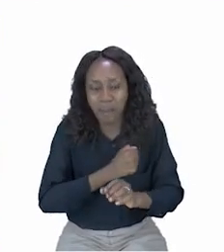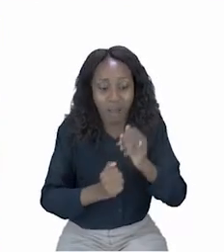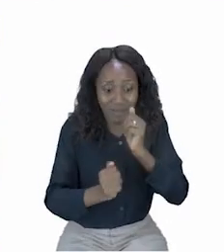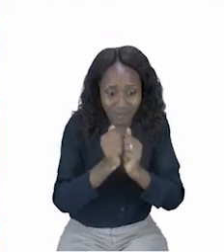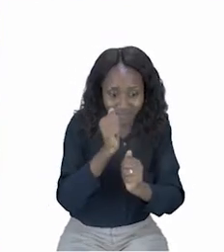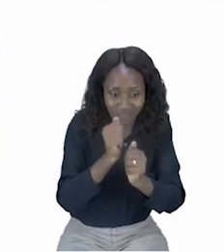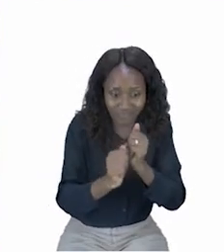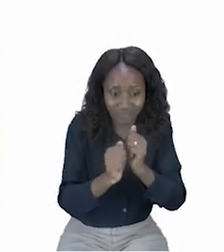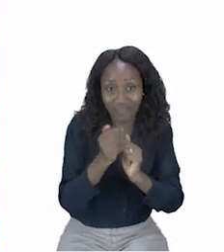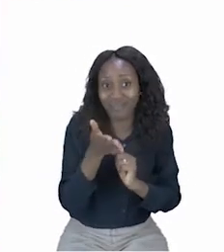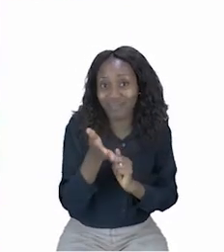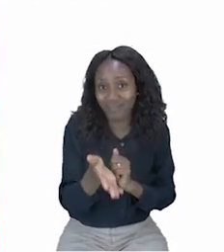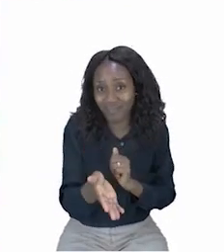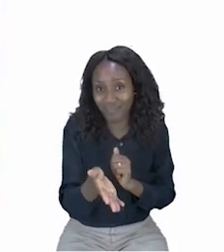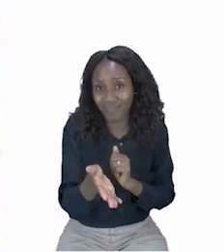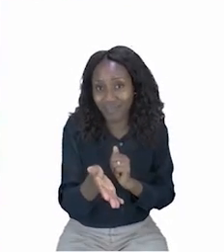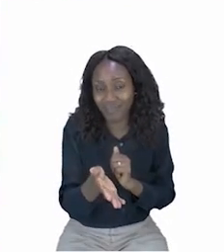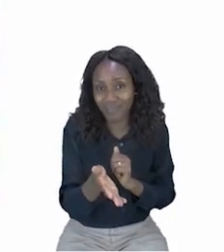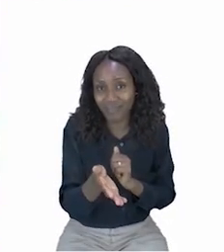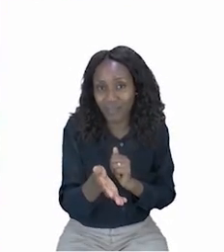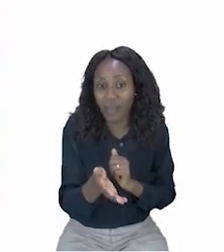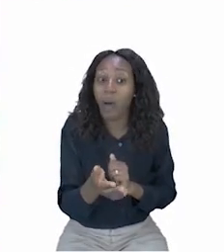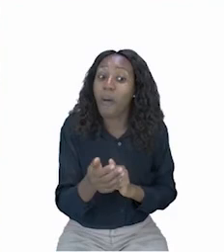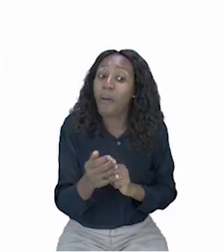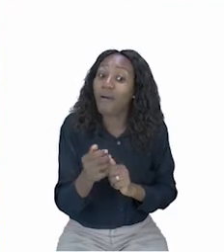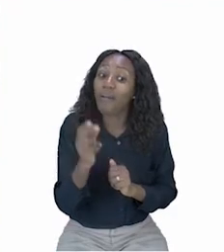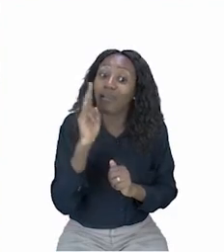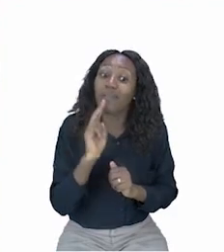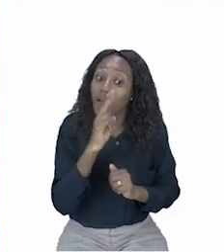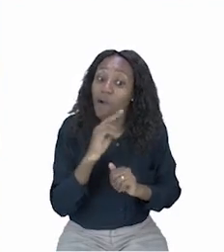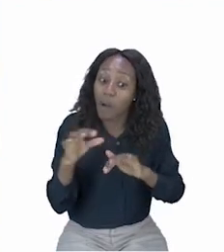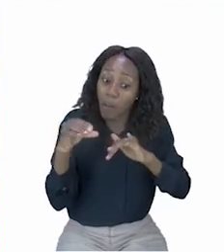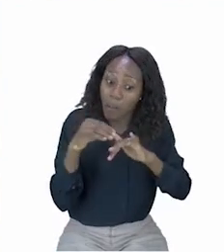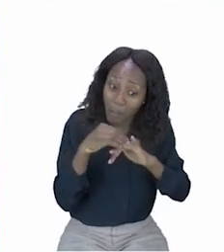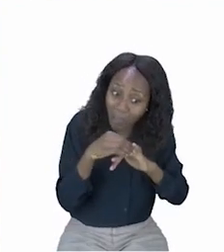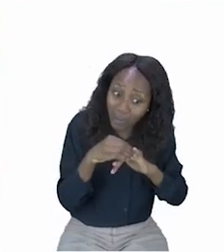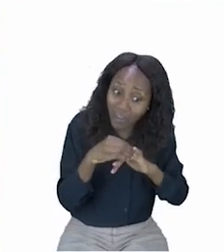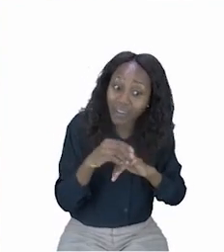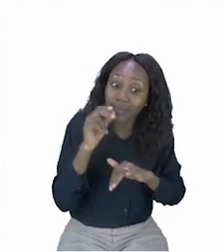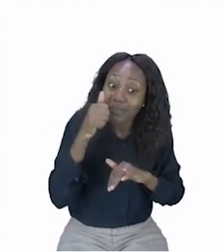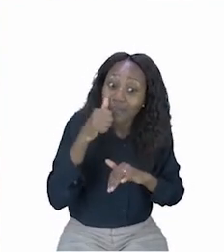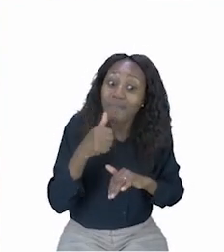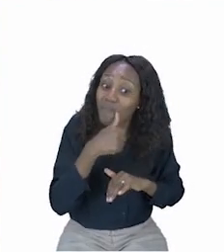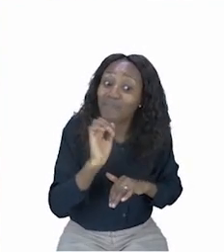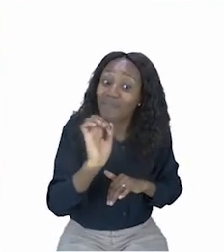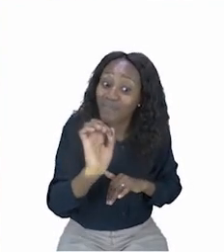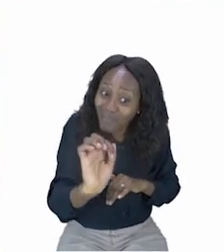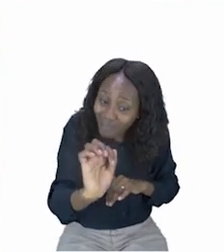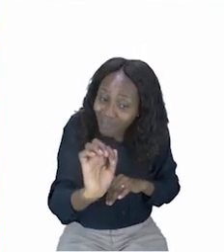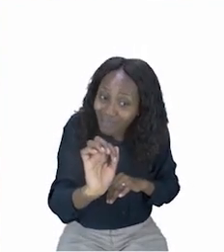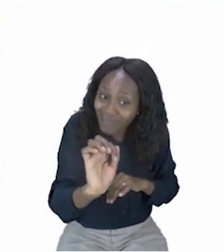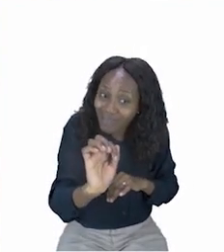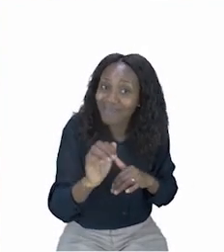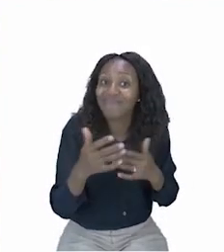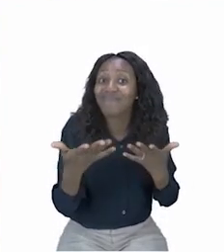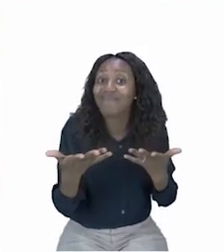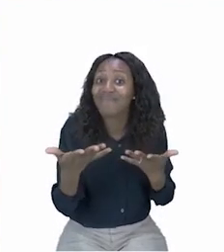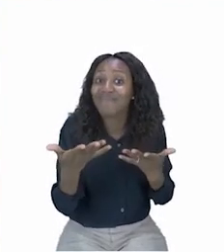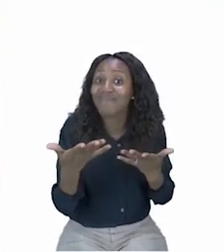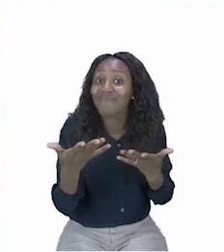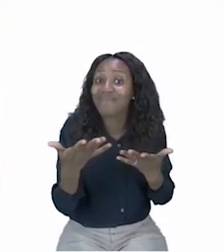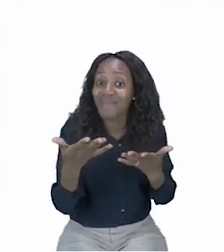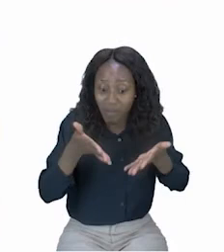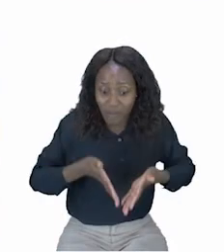brother. He married your aunt, and they had